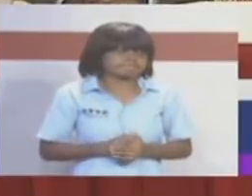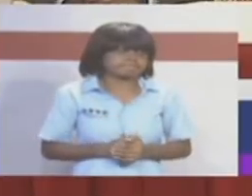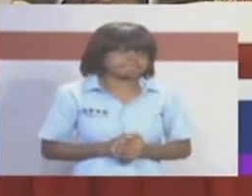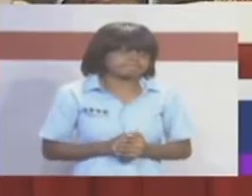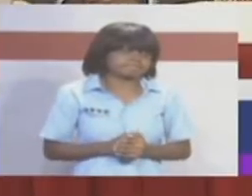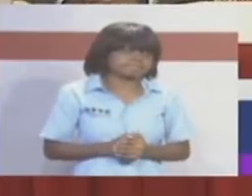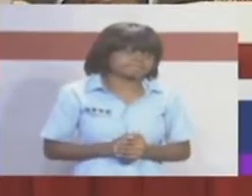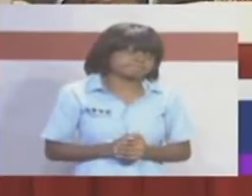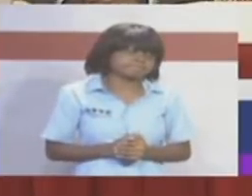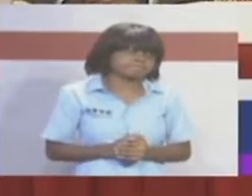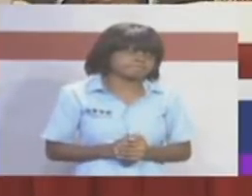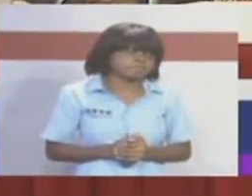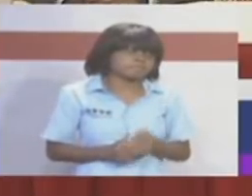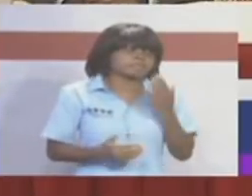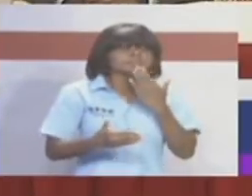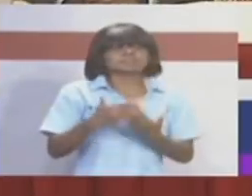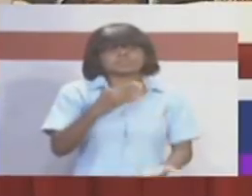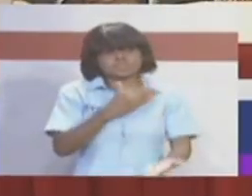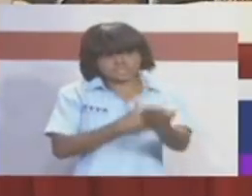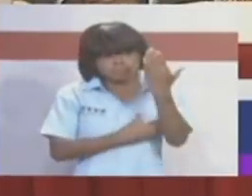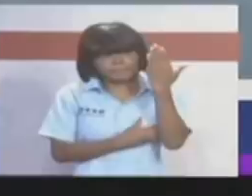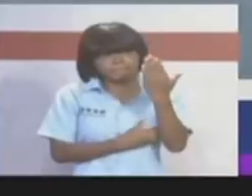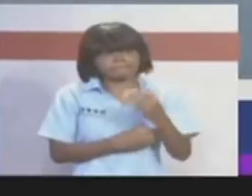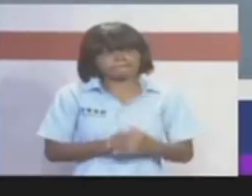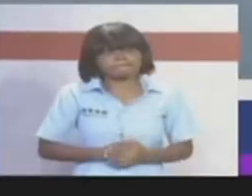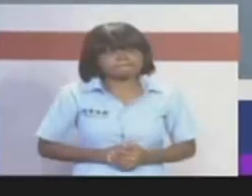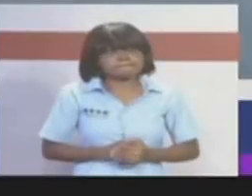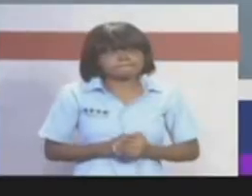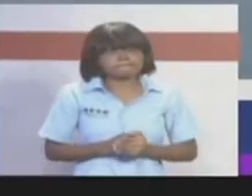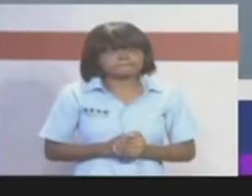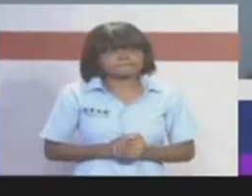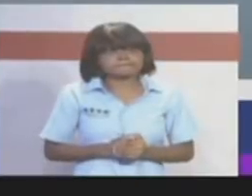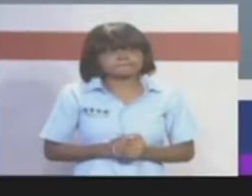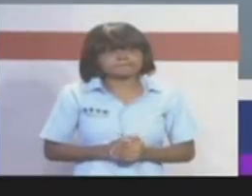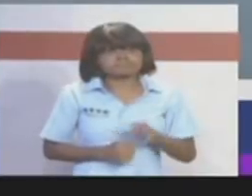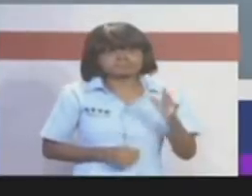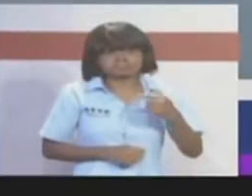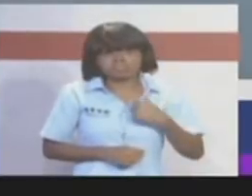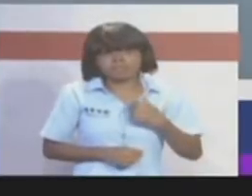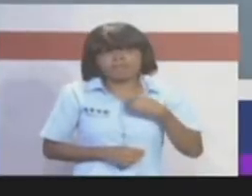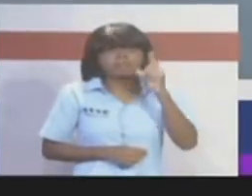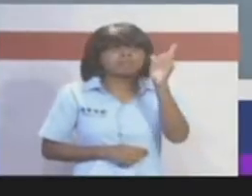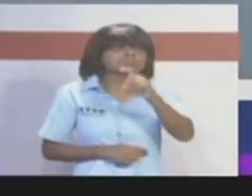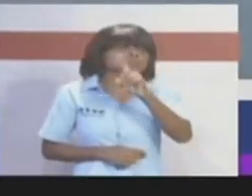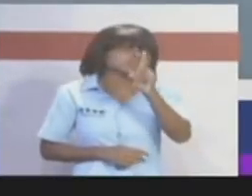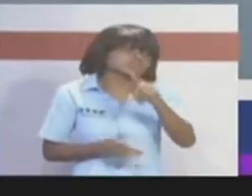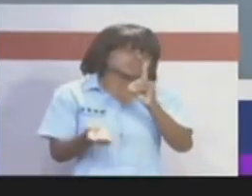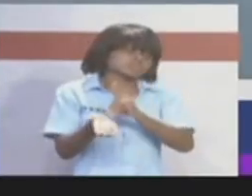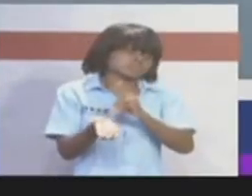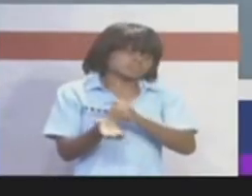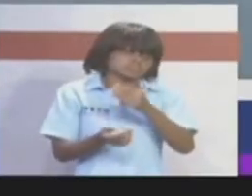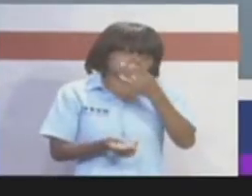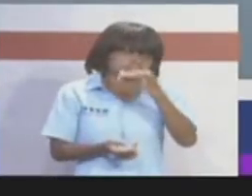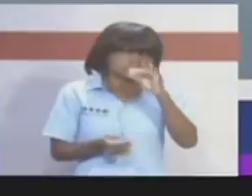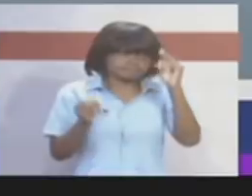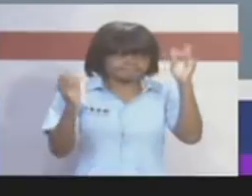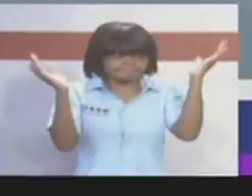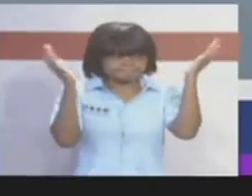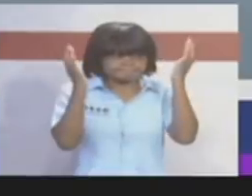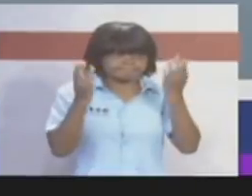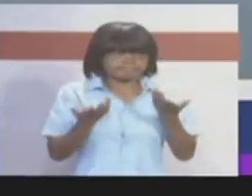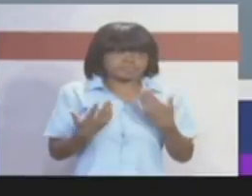Good morning, everyone. Kimberly D'Souza, TTT News. I have a question for Dr. Hines. Dr. Hines, I just wanted to